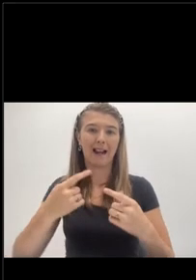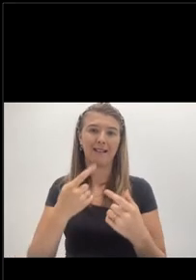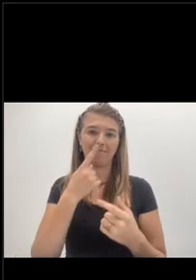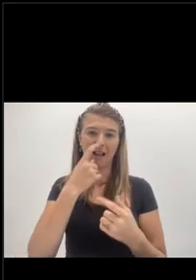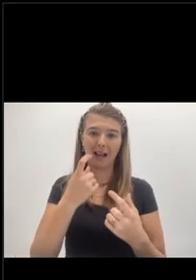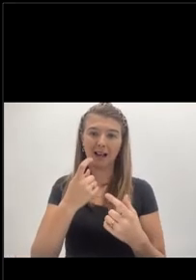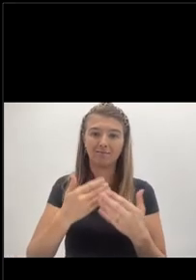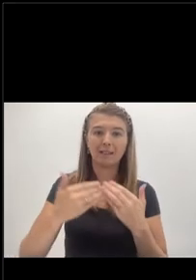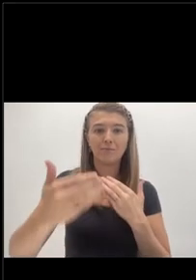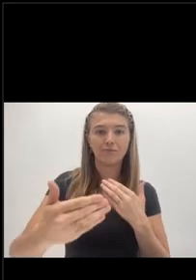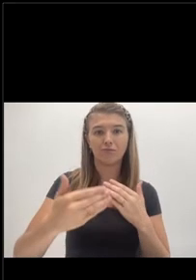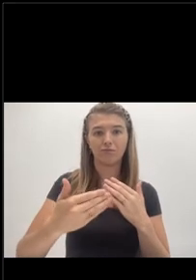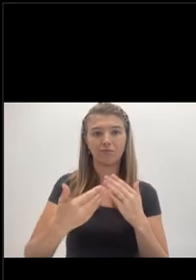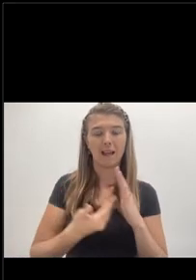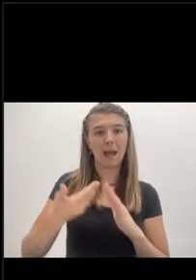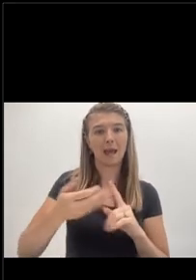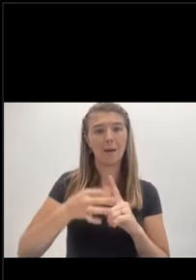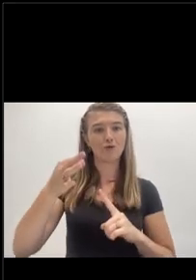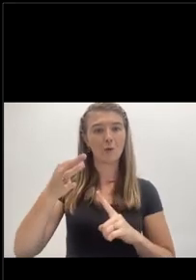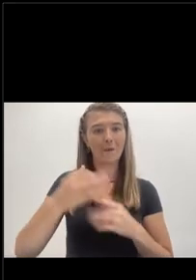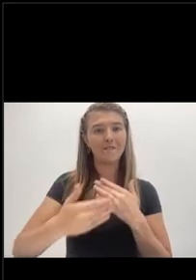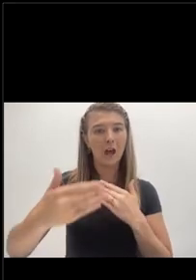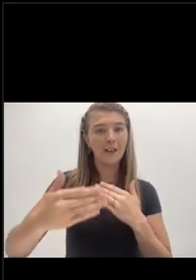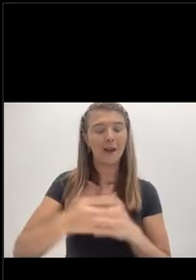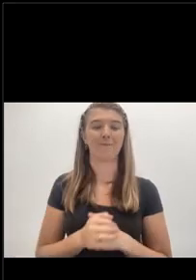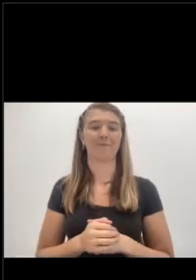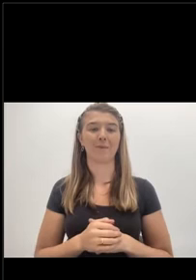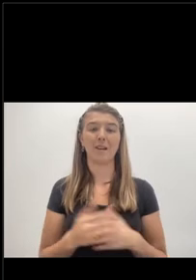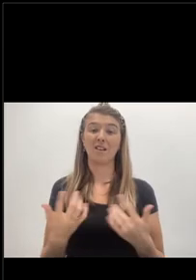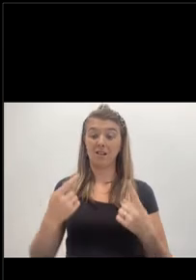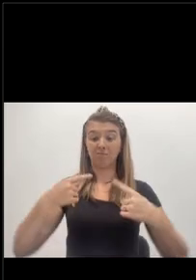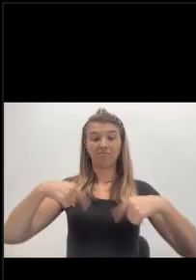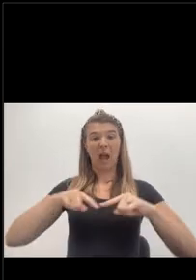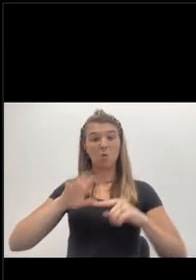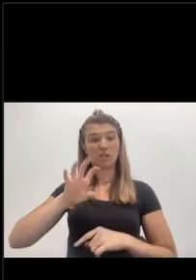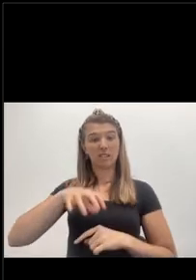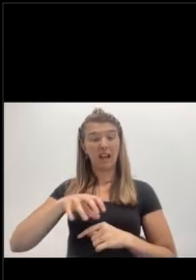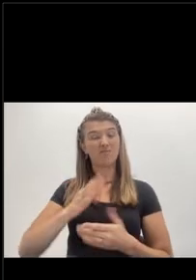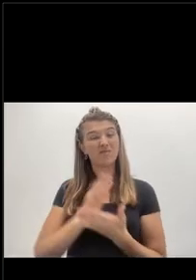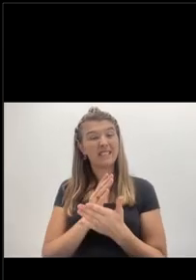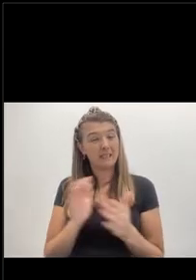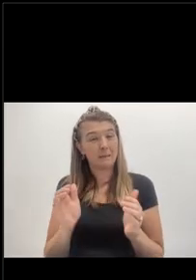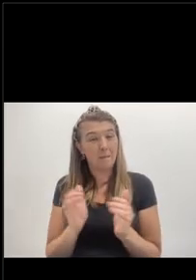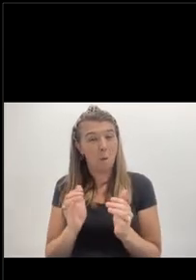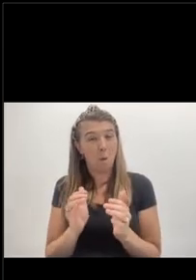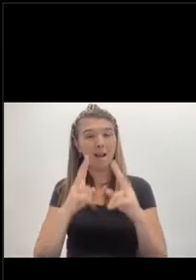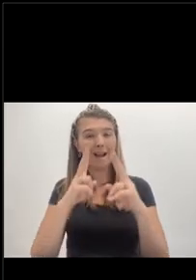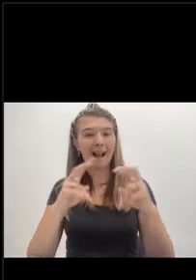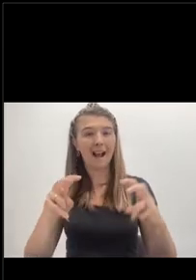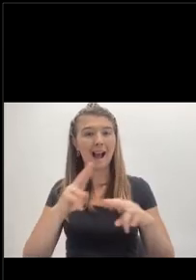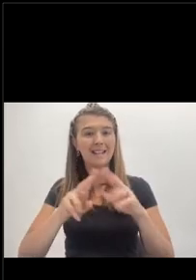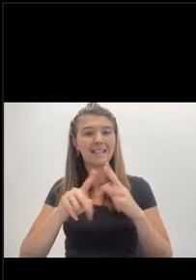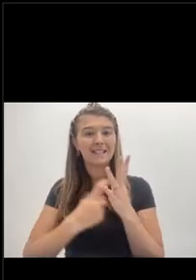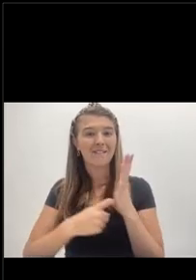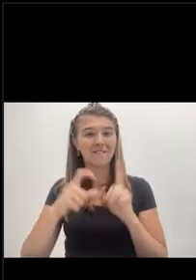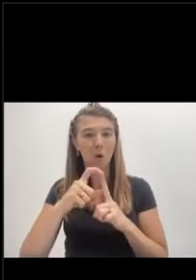further. So we are a relatively small site in Castleford, just outside Leeds, if you can tell by my